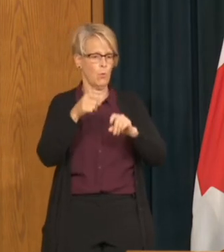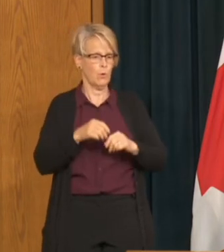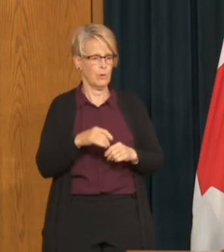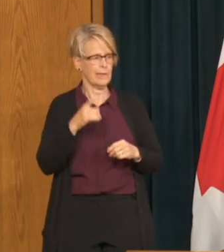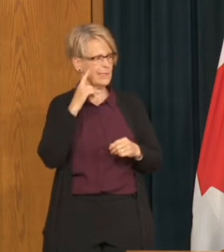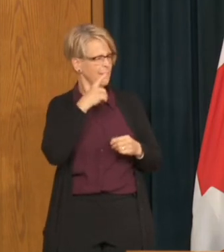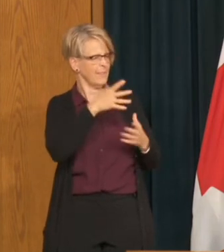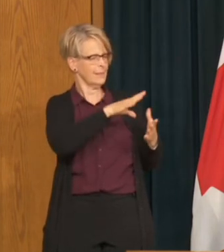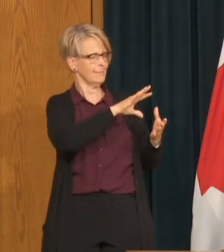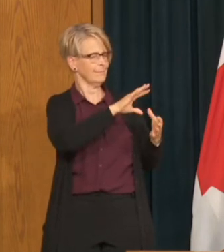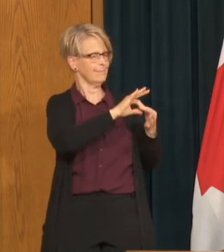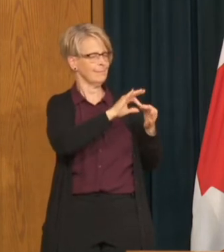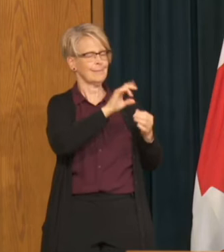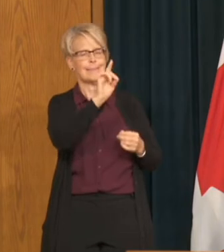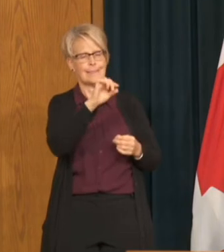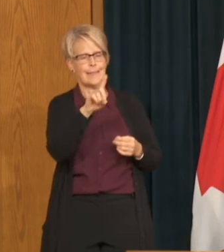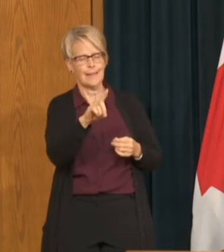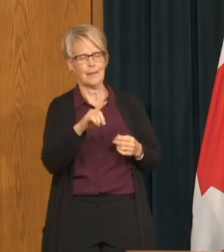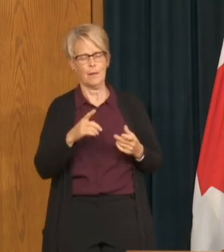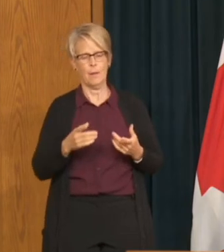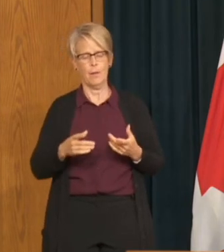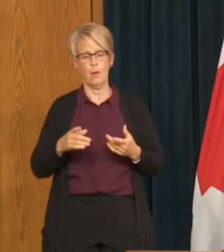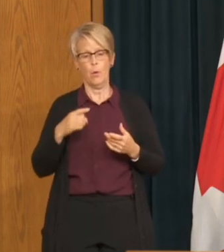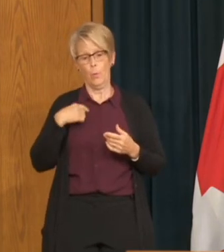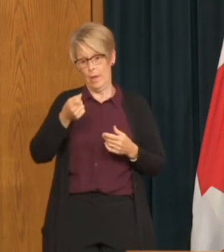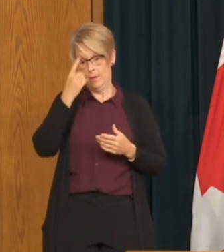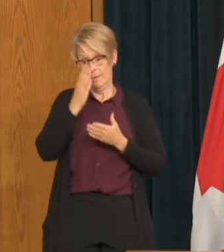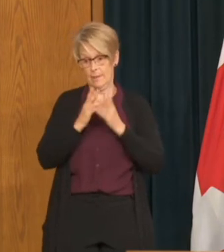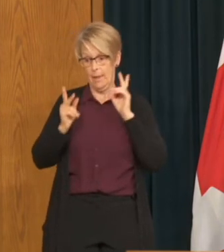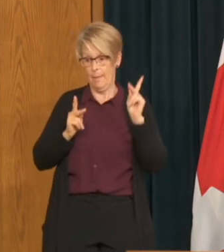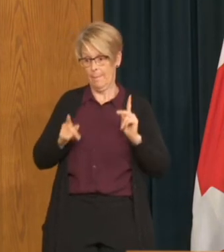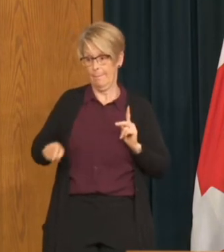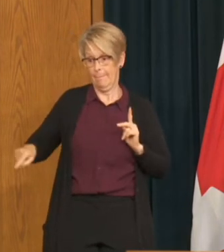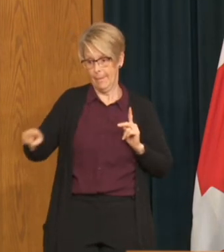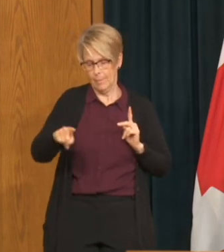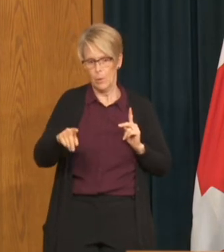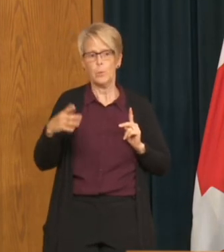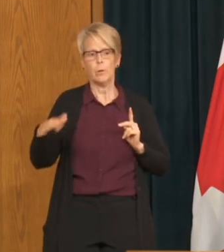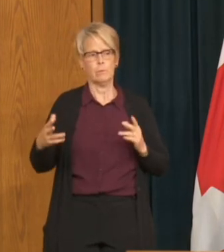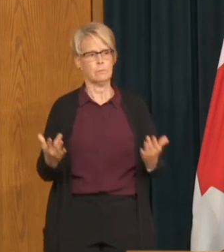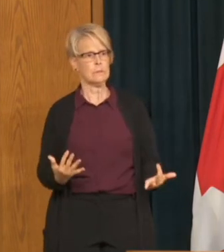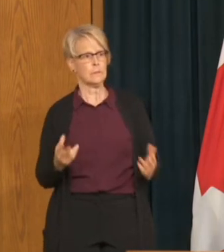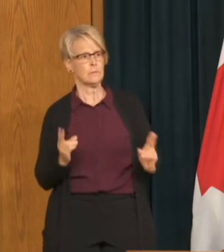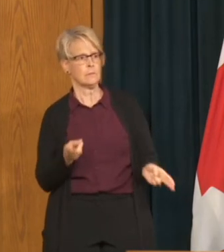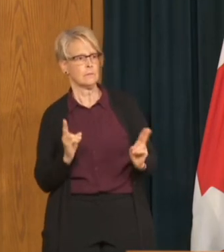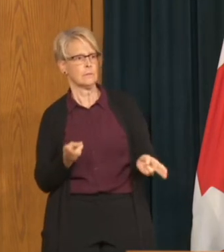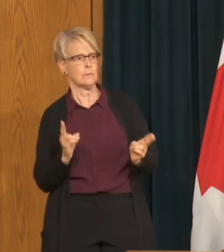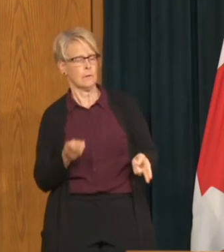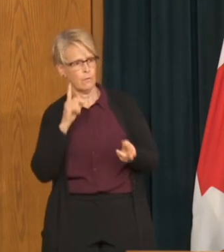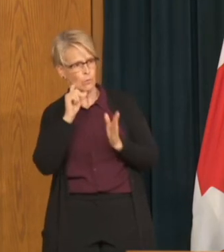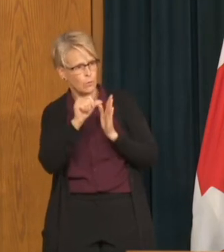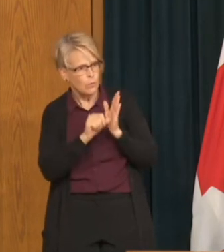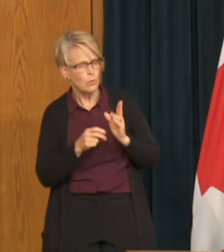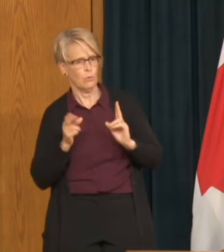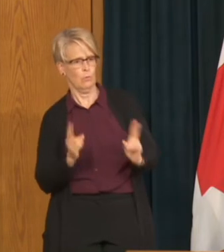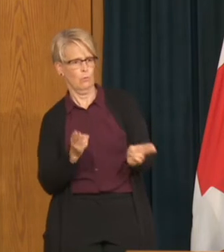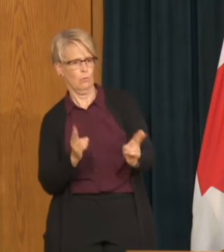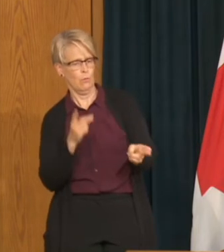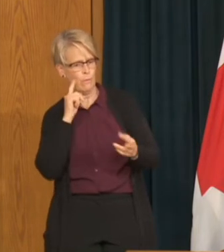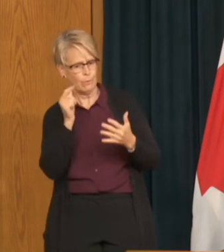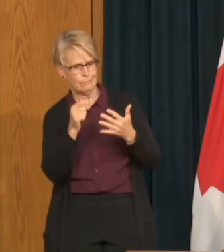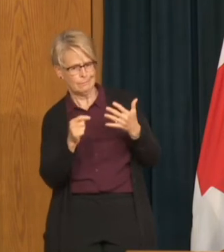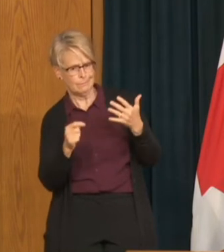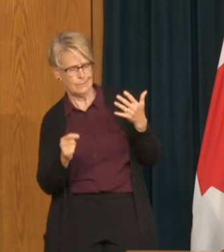alluded to already, are that we understand that there are people out there with needs, and we're working through in as fast a